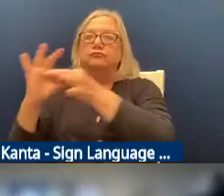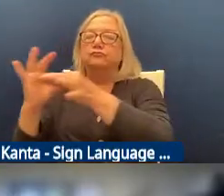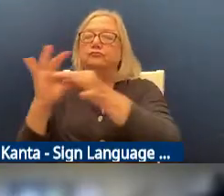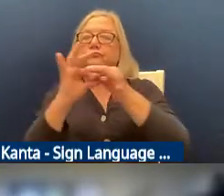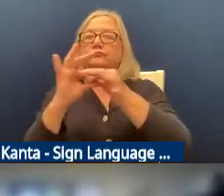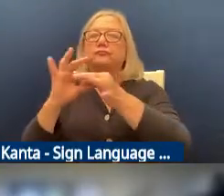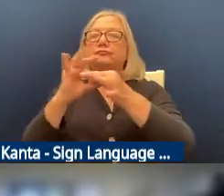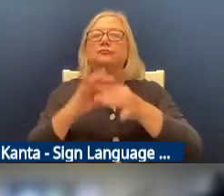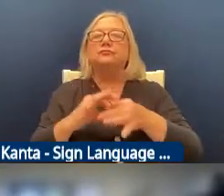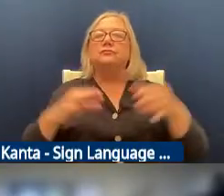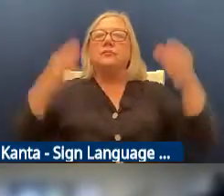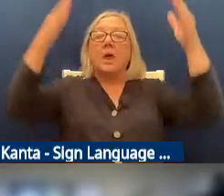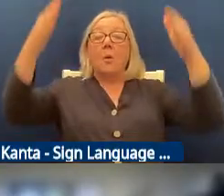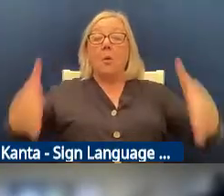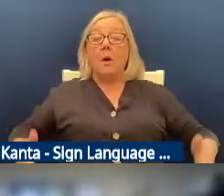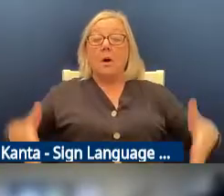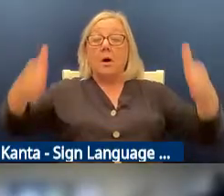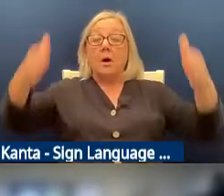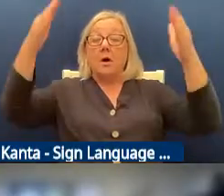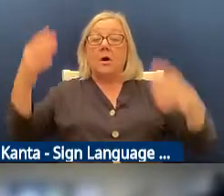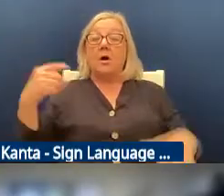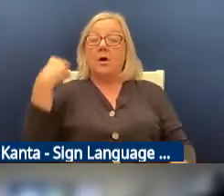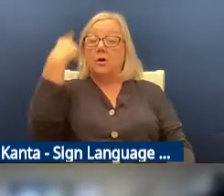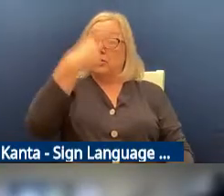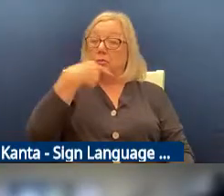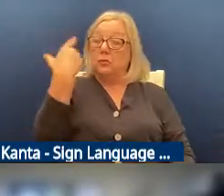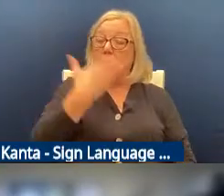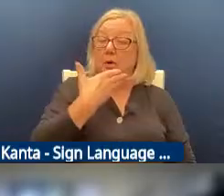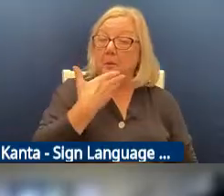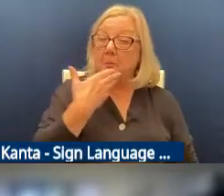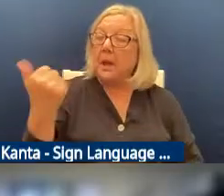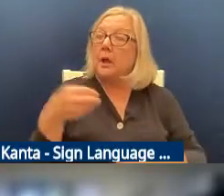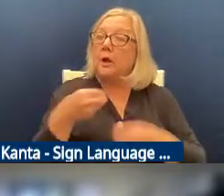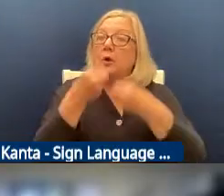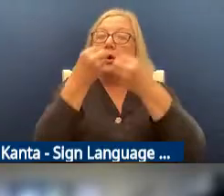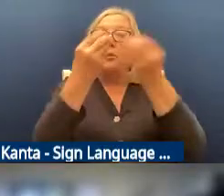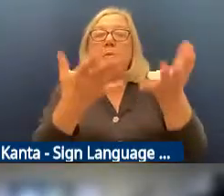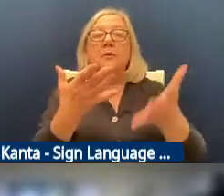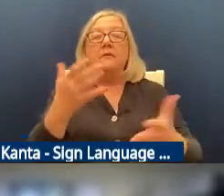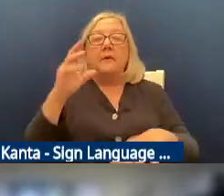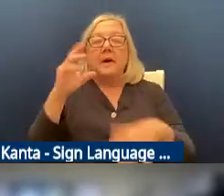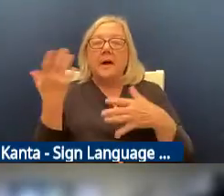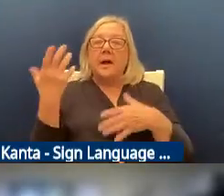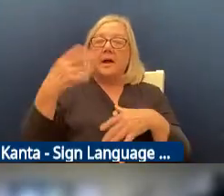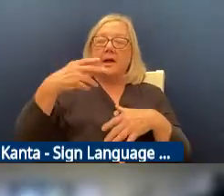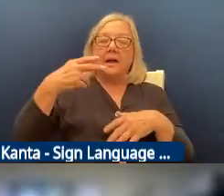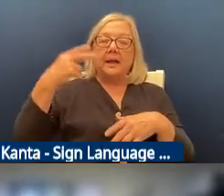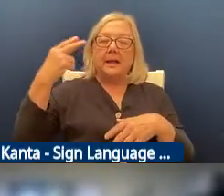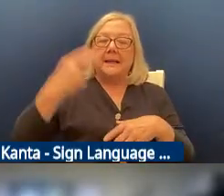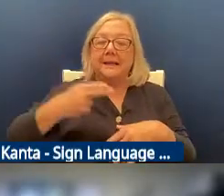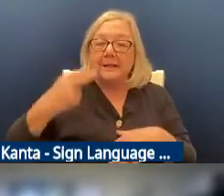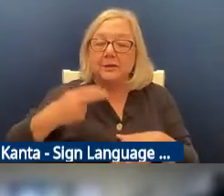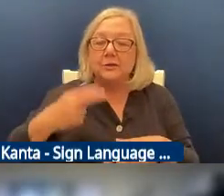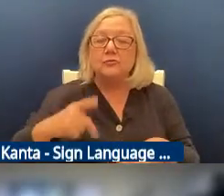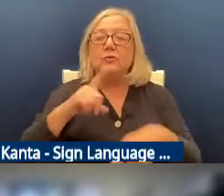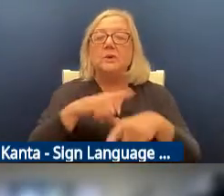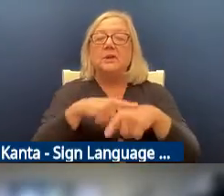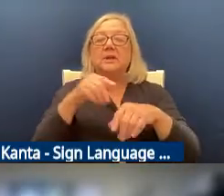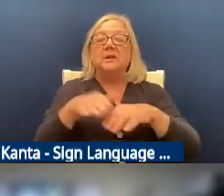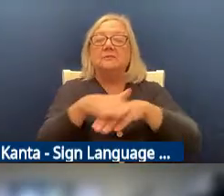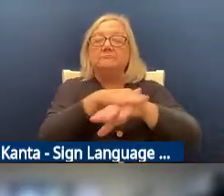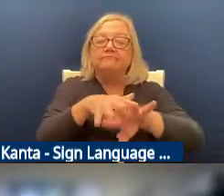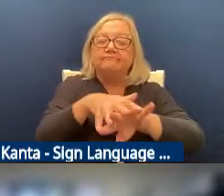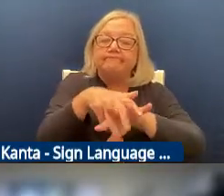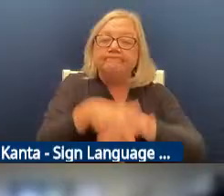welcoming, and include representation of local history, natural elements, and indigenous perspectives. And then there